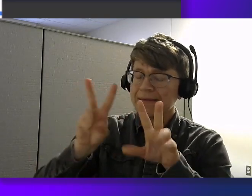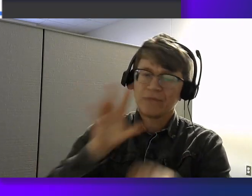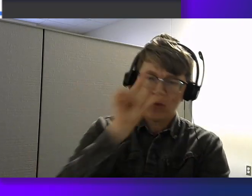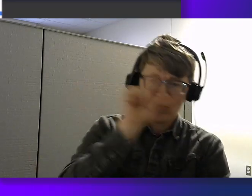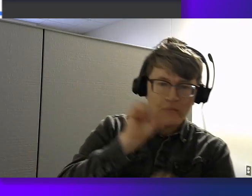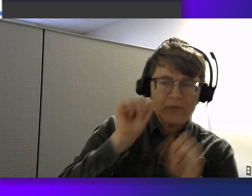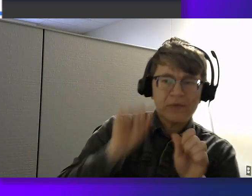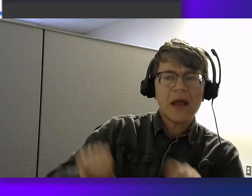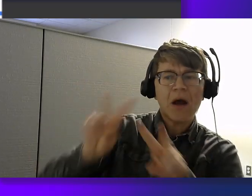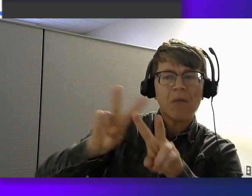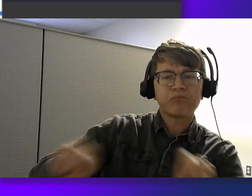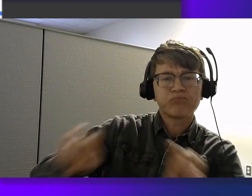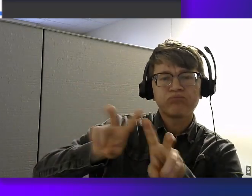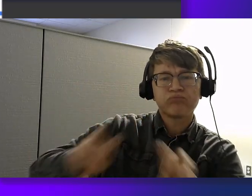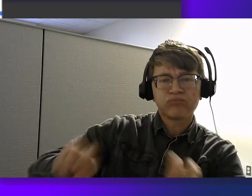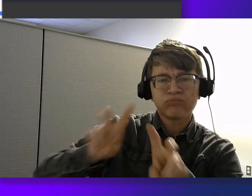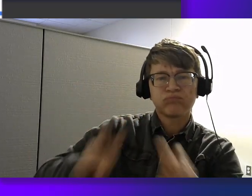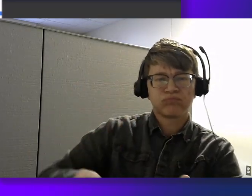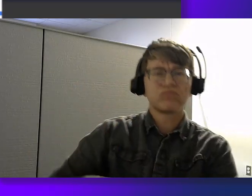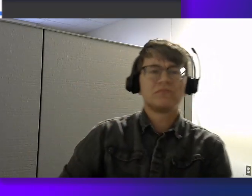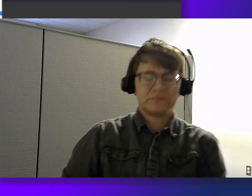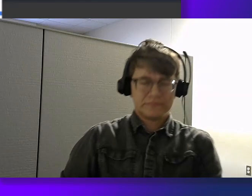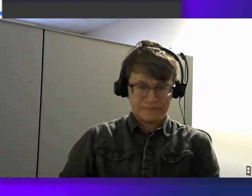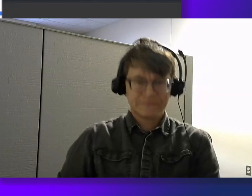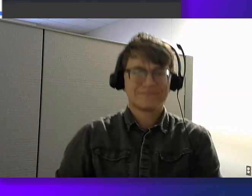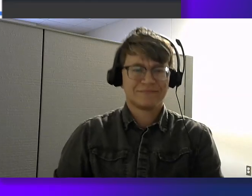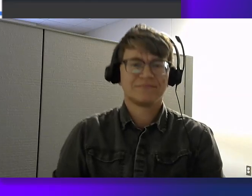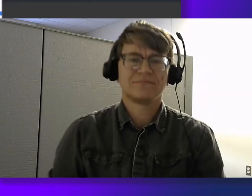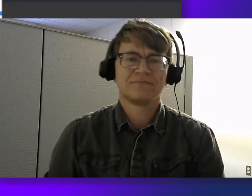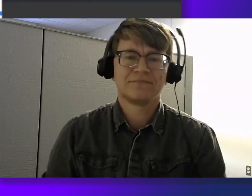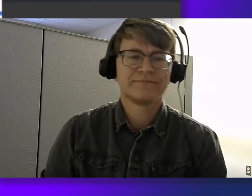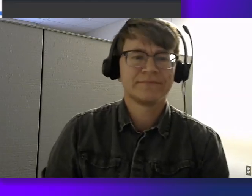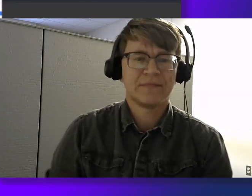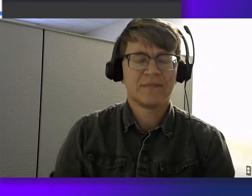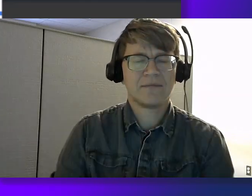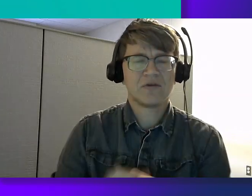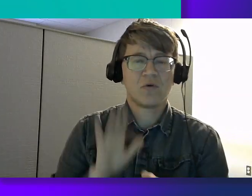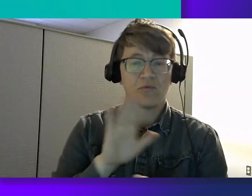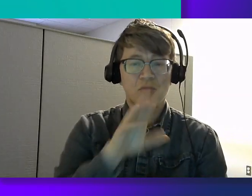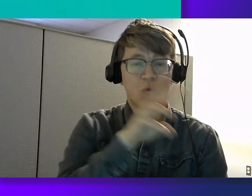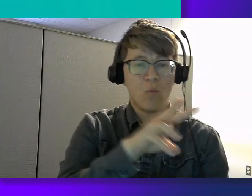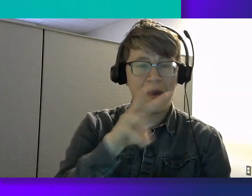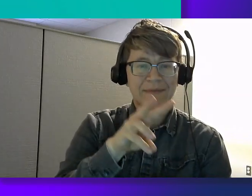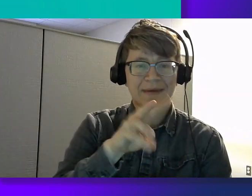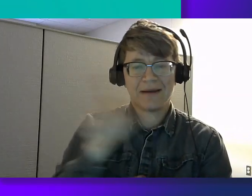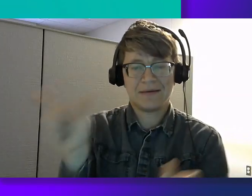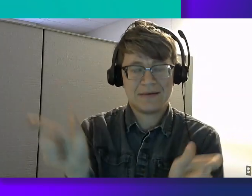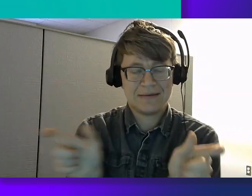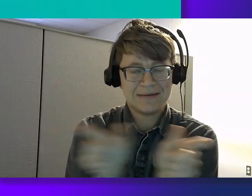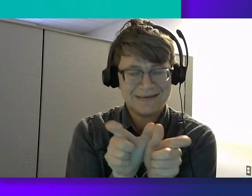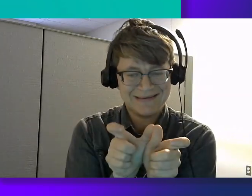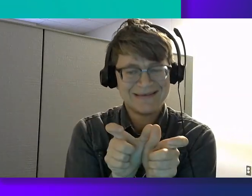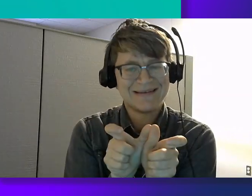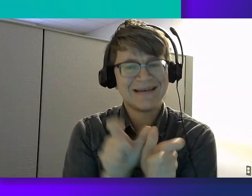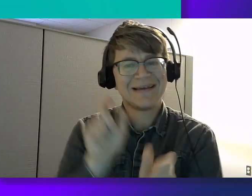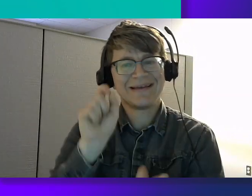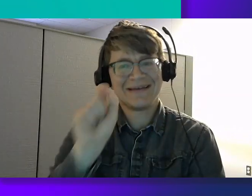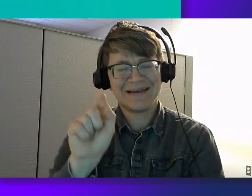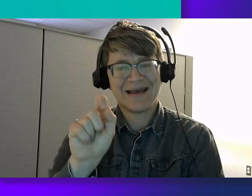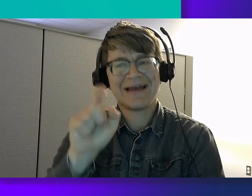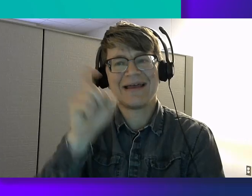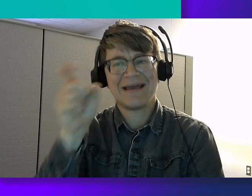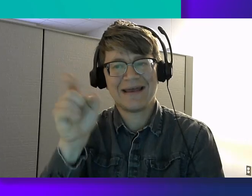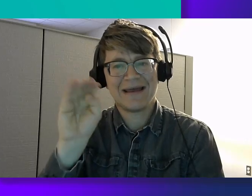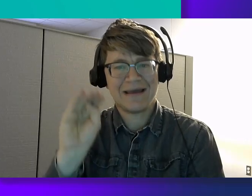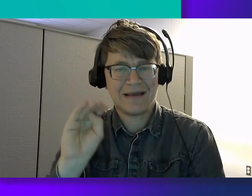sitemap tag is sitemap.xml, and you'll want to add it to the end of your domain name. For example, if your domain is